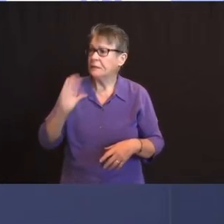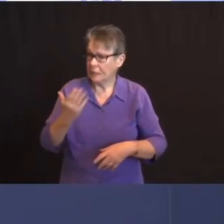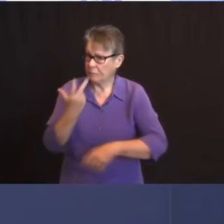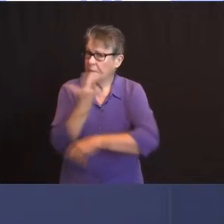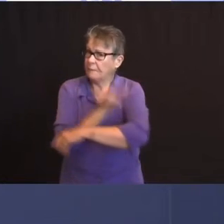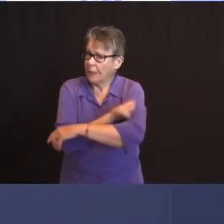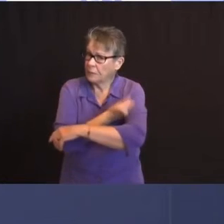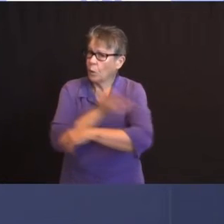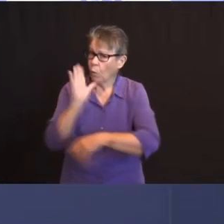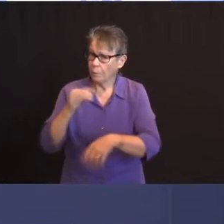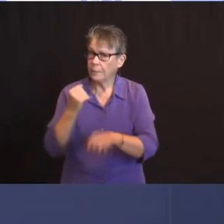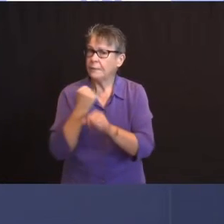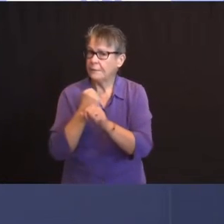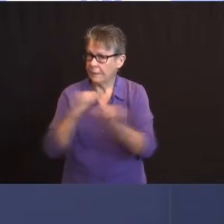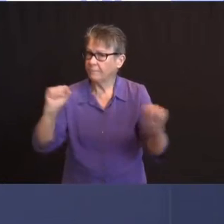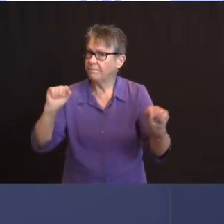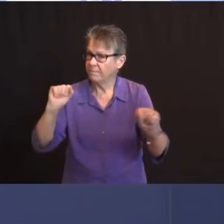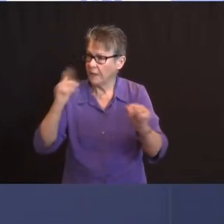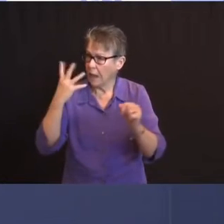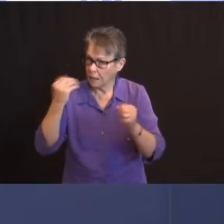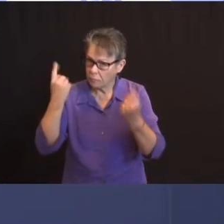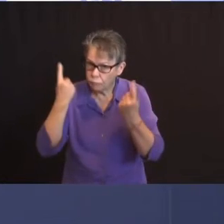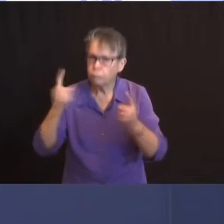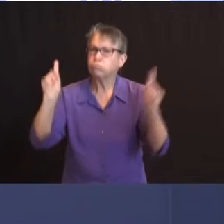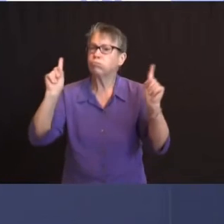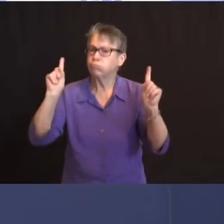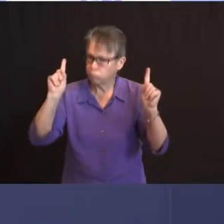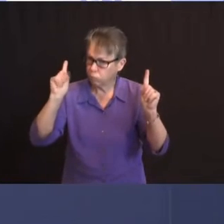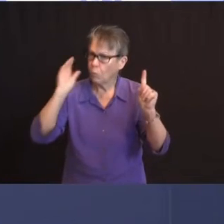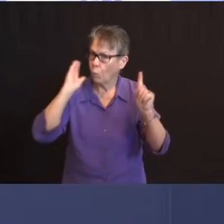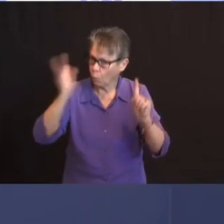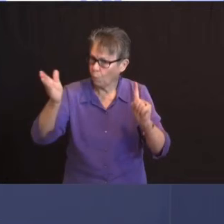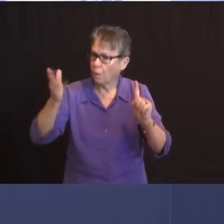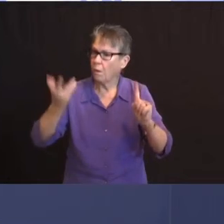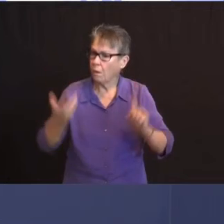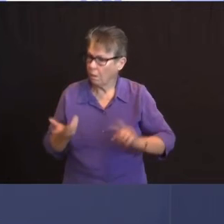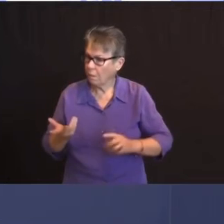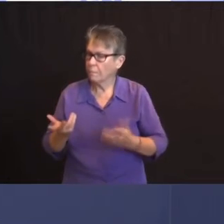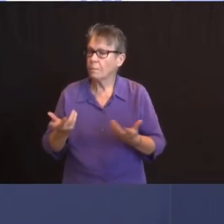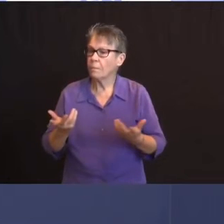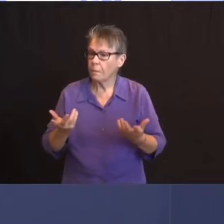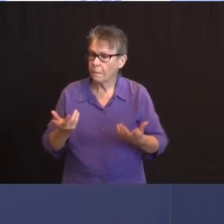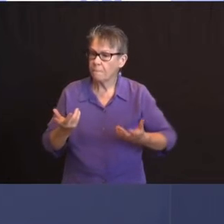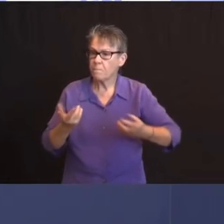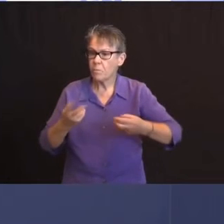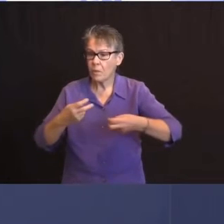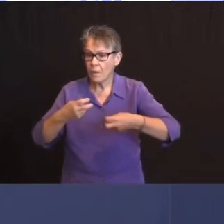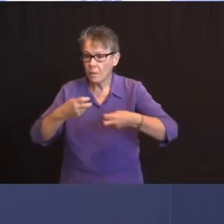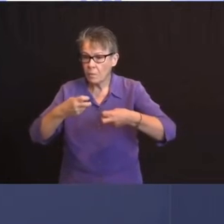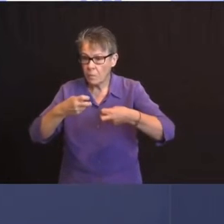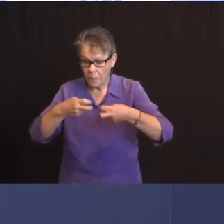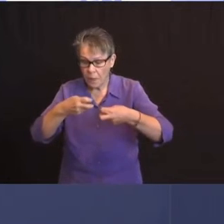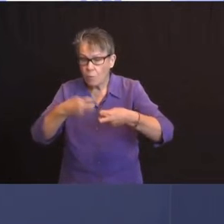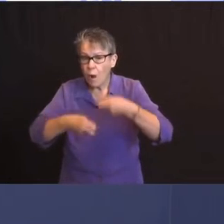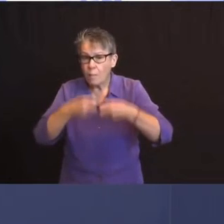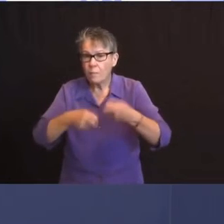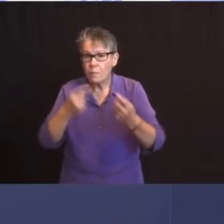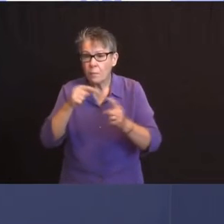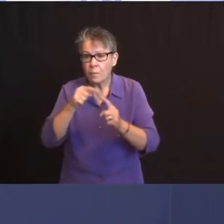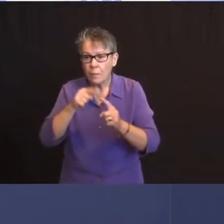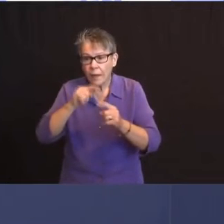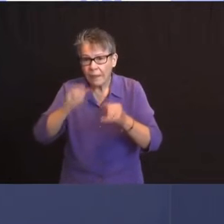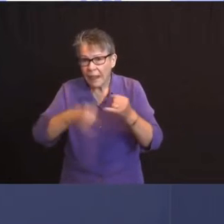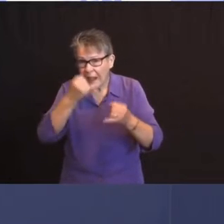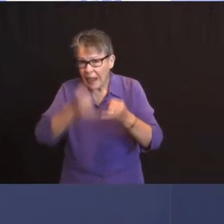is the same problem that the FDA and the ACIP has, is that, the final data that's come through the process has not yet been